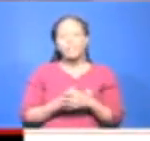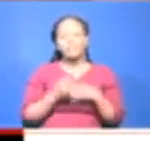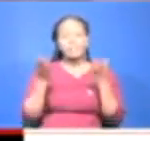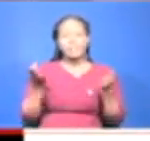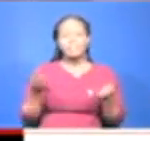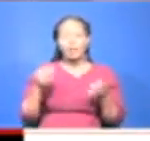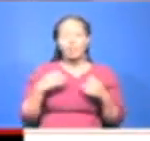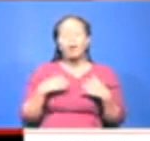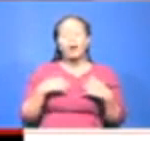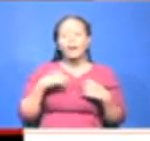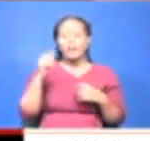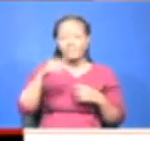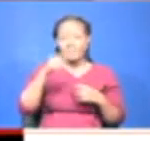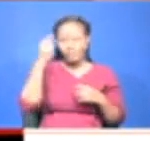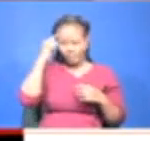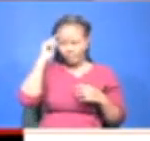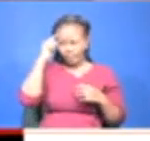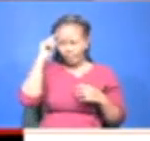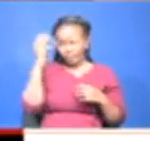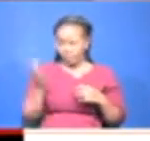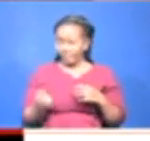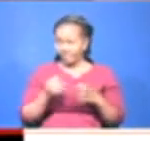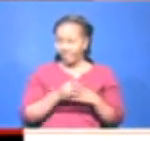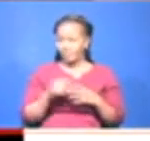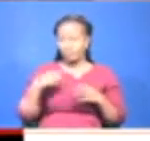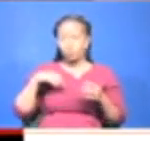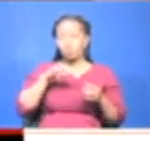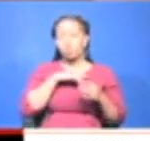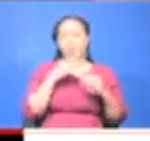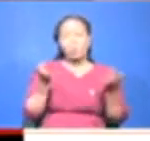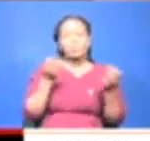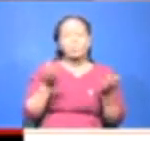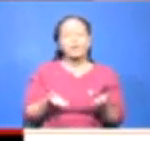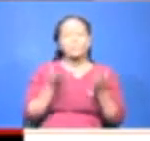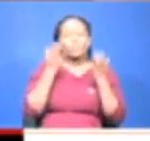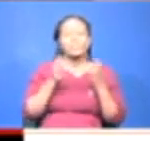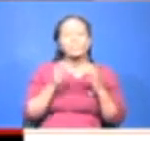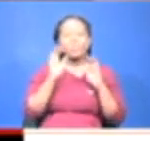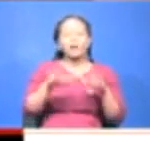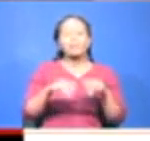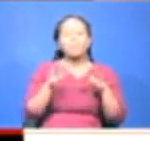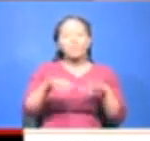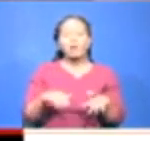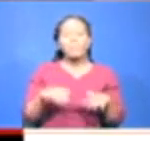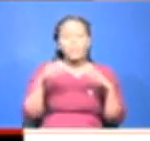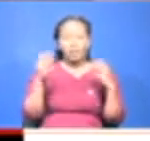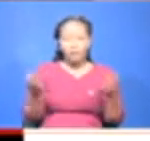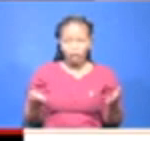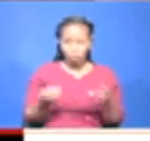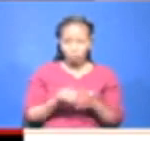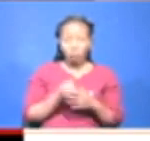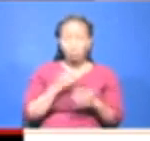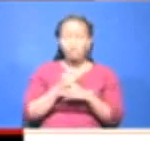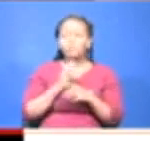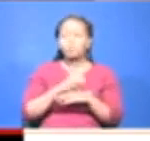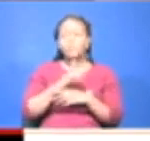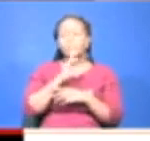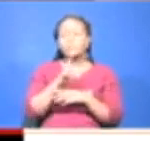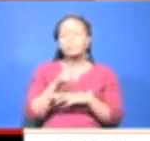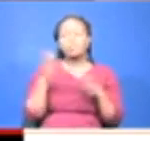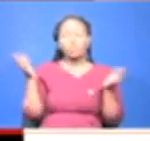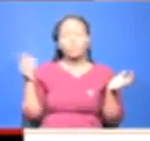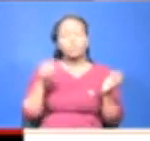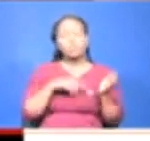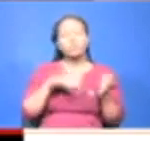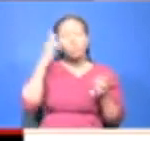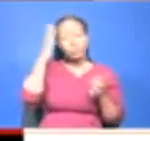mind, how then do we upgrade our farming, to get to a level whereby now we can say, now this